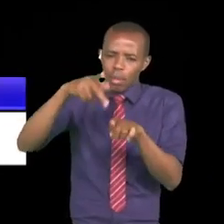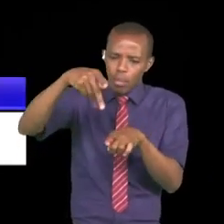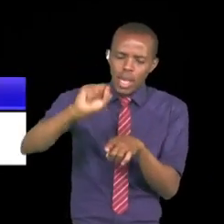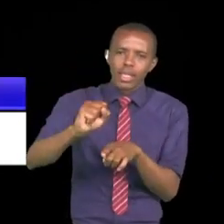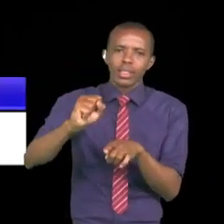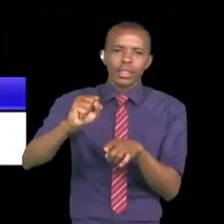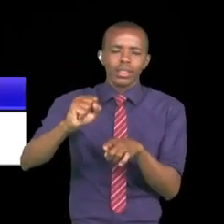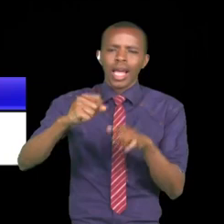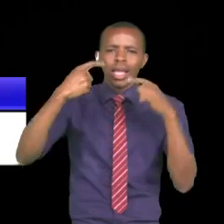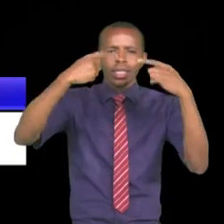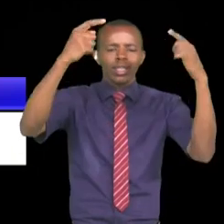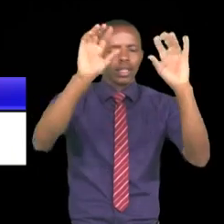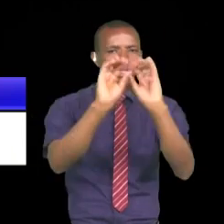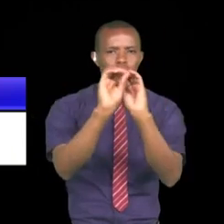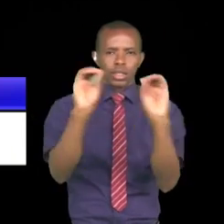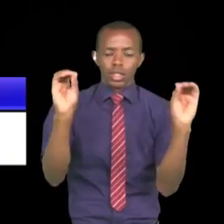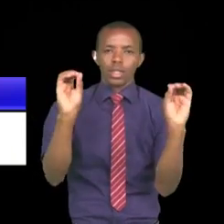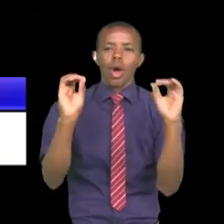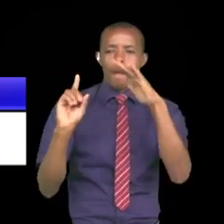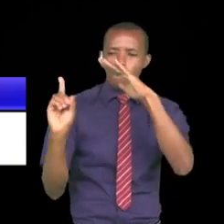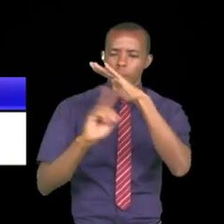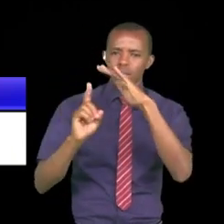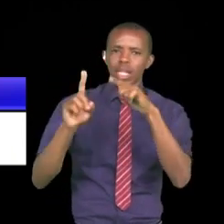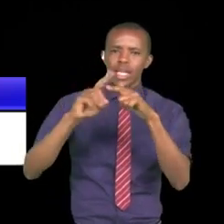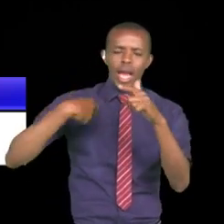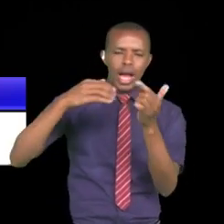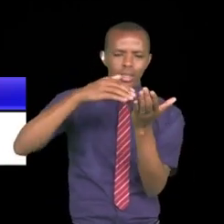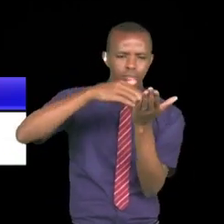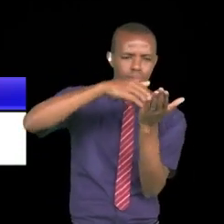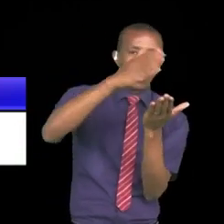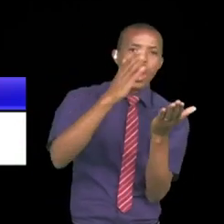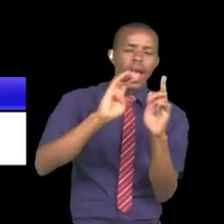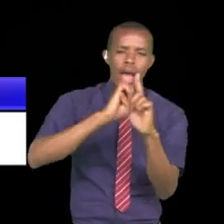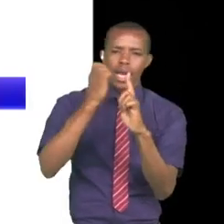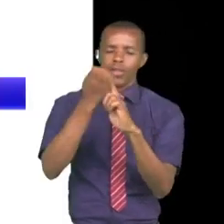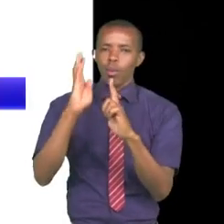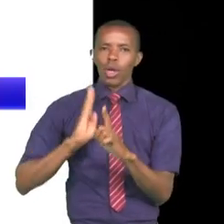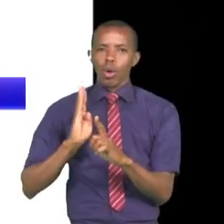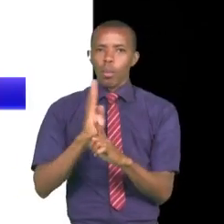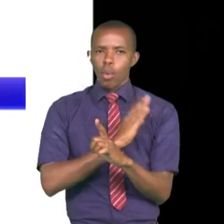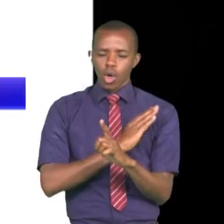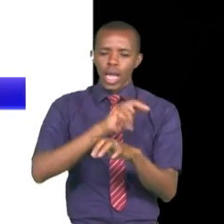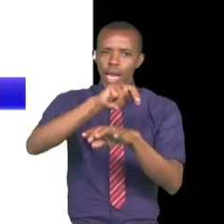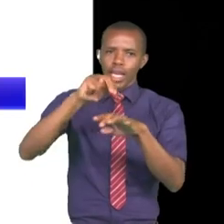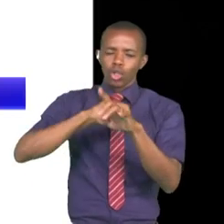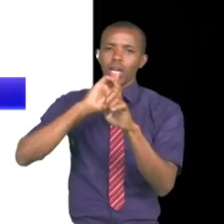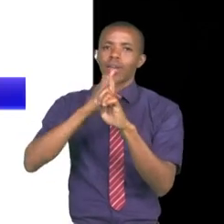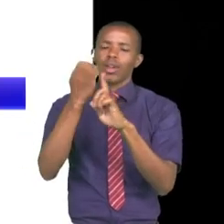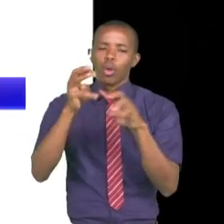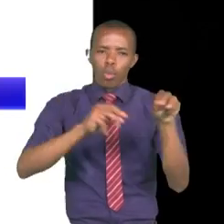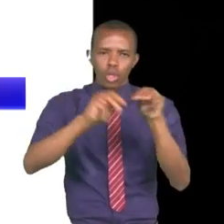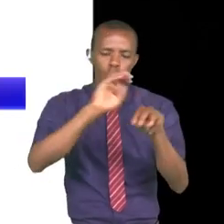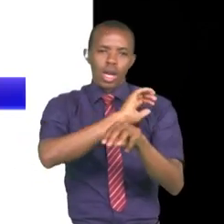principal secretaries bore no fruits. The ministry then directed us to the environmental body, National Environmental